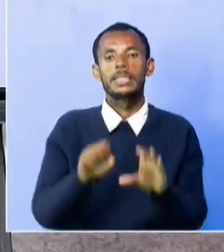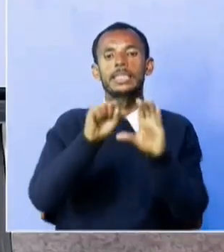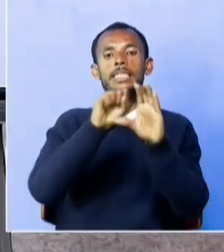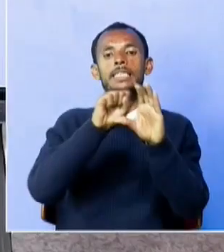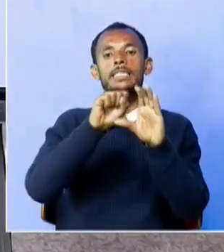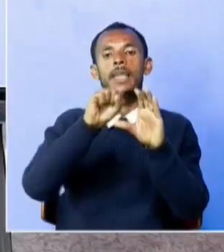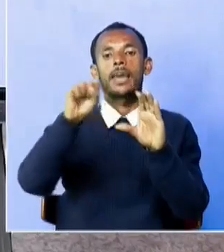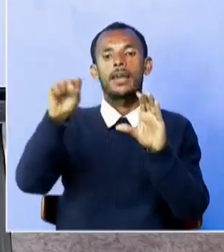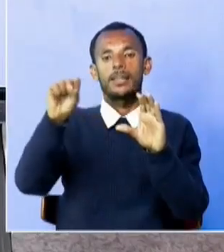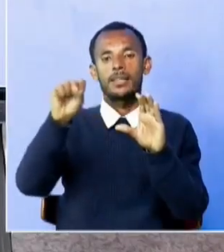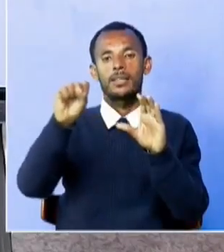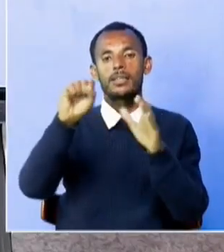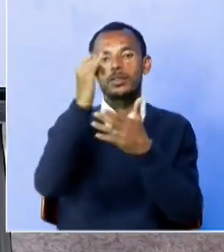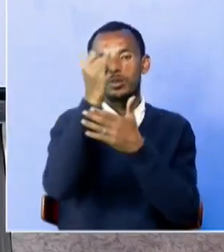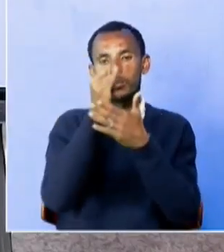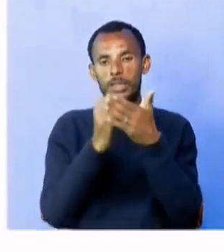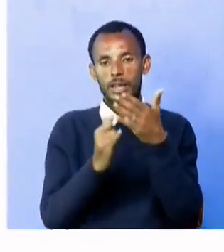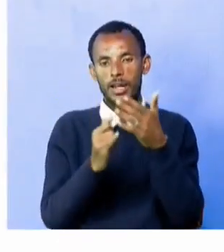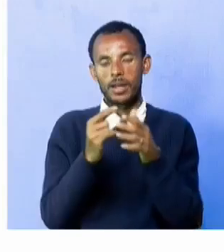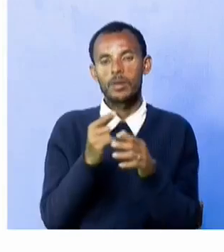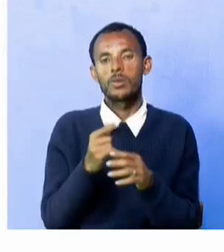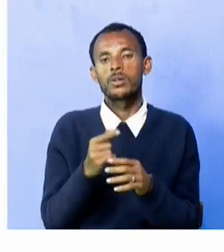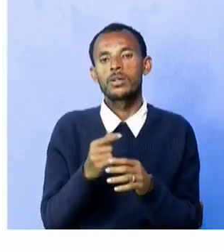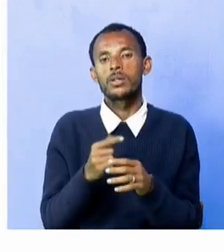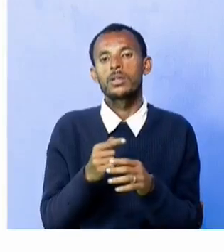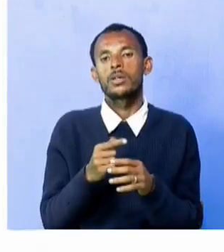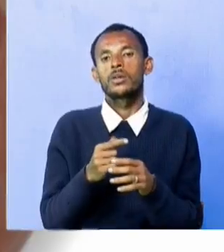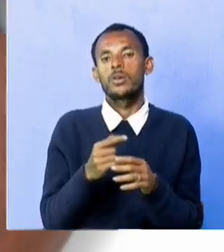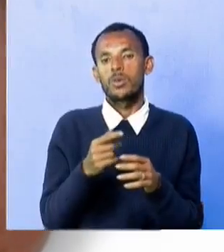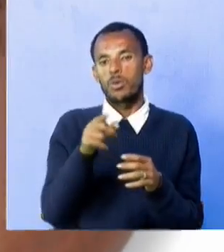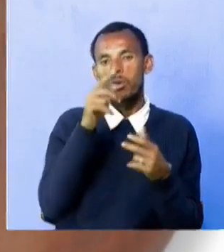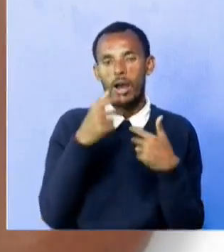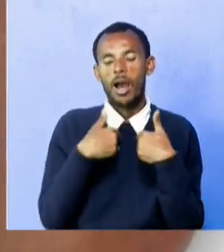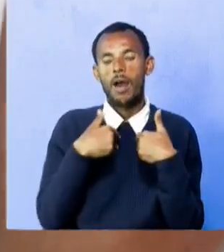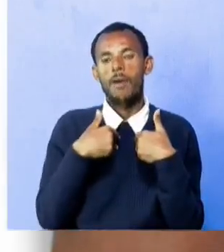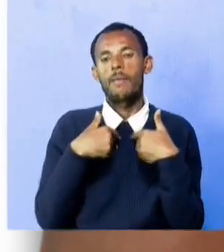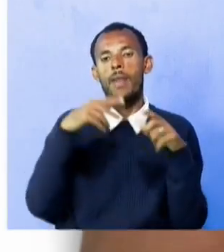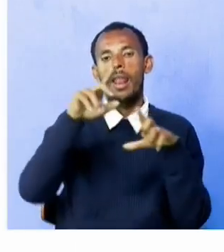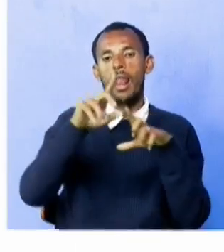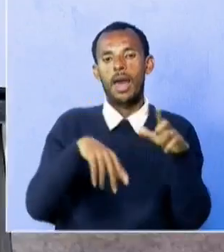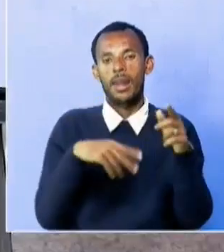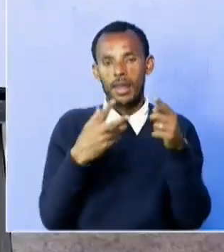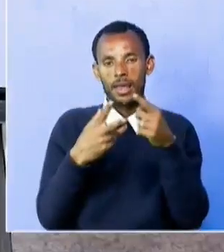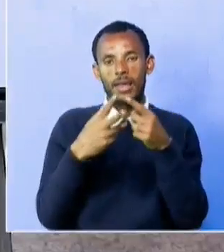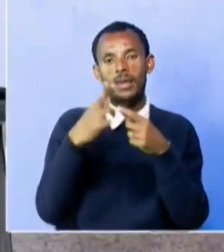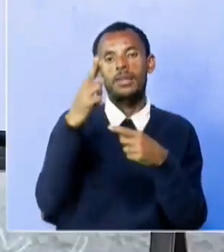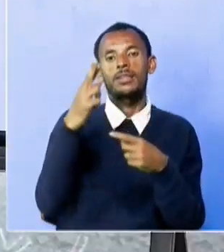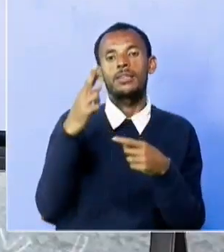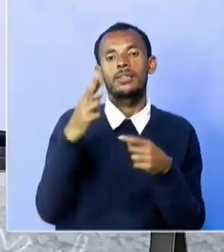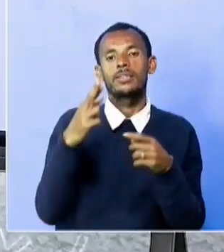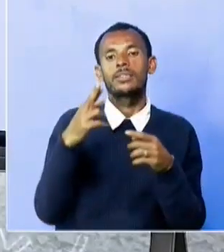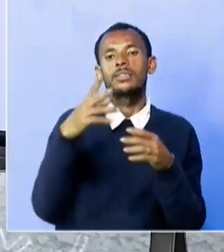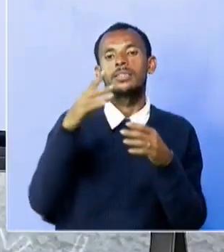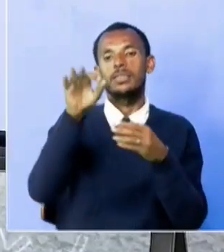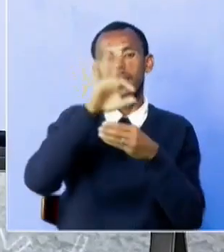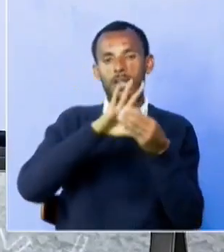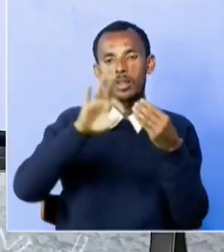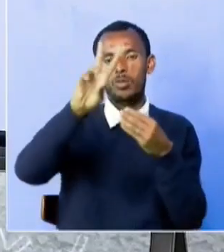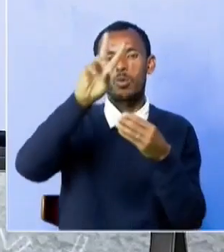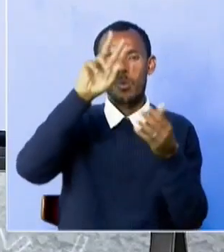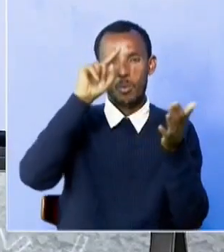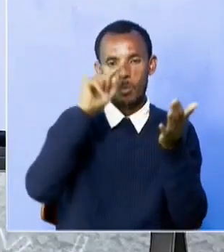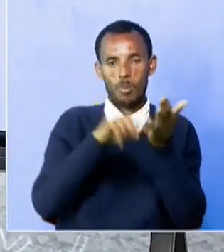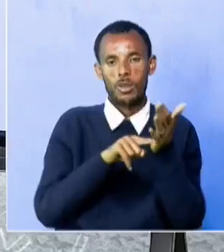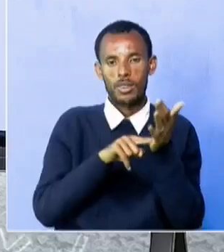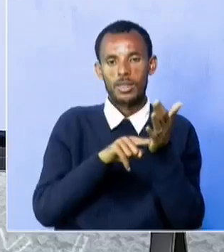secant, geometrically, you can have a certain line that cuts the circle at 2 points. Okay, the